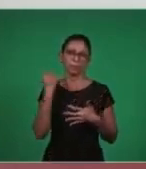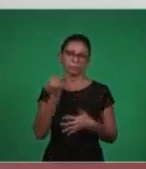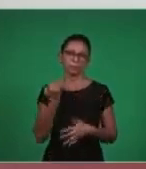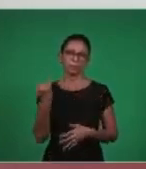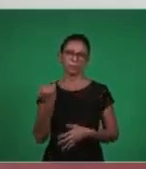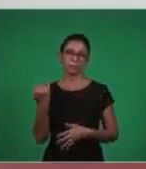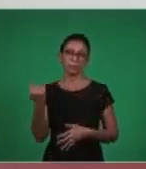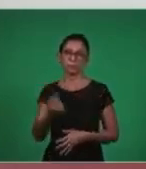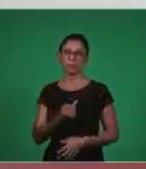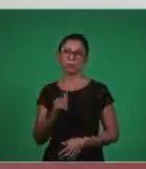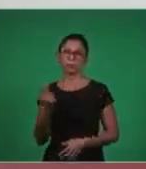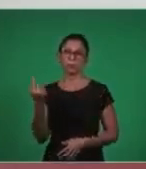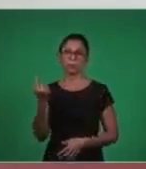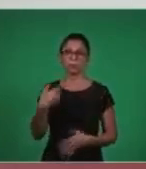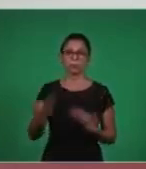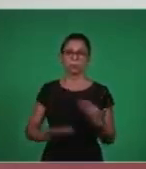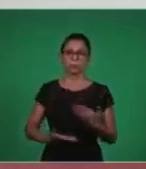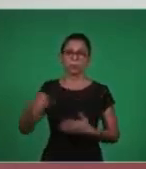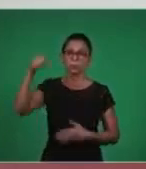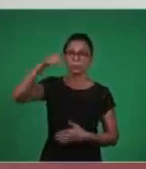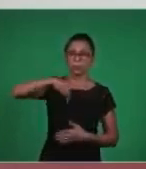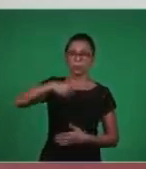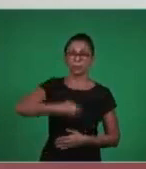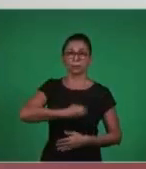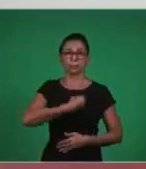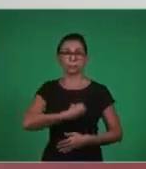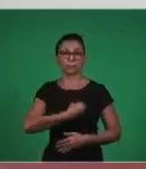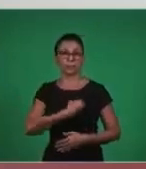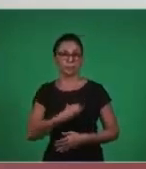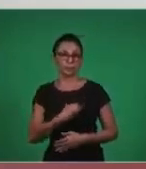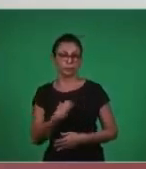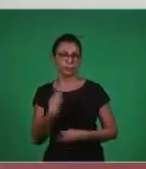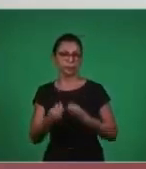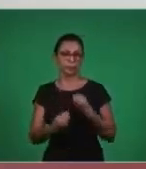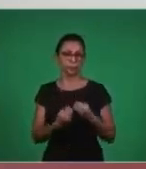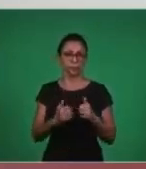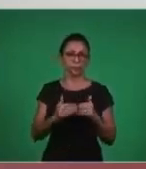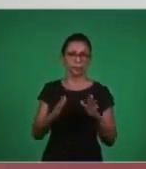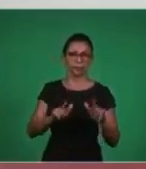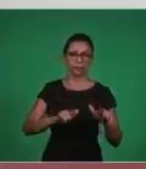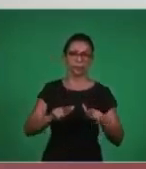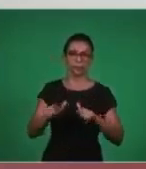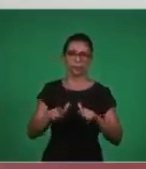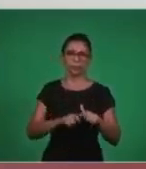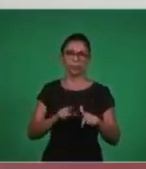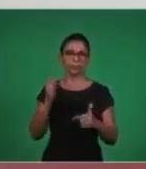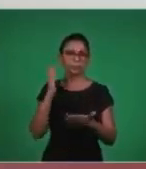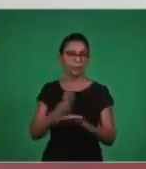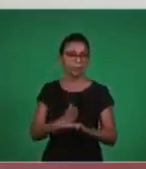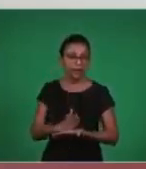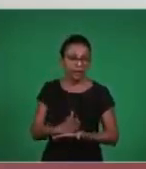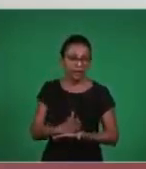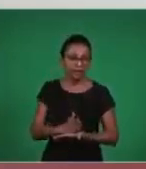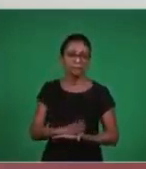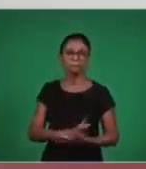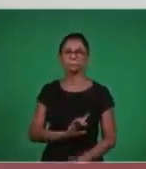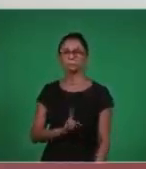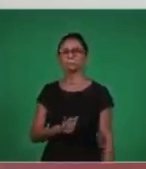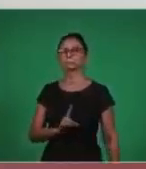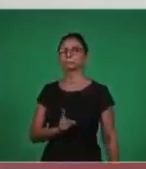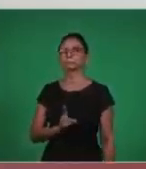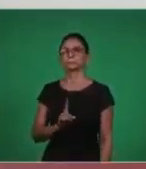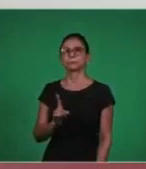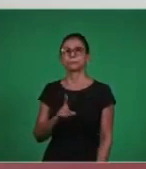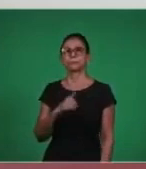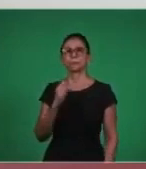that every sister may understand what will be done and how it can be done. We're not going to speak about this.